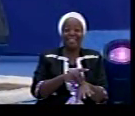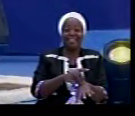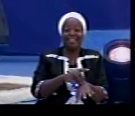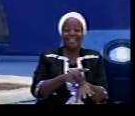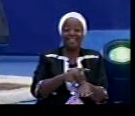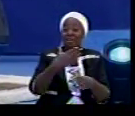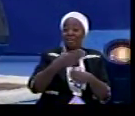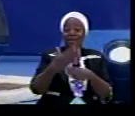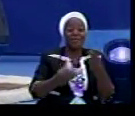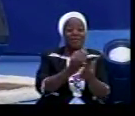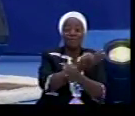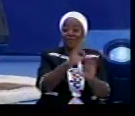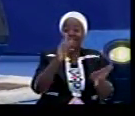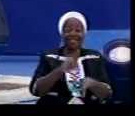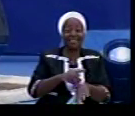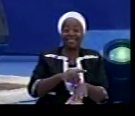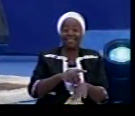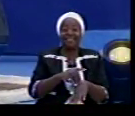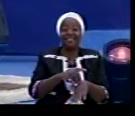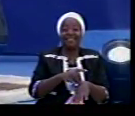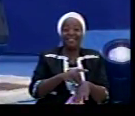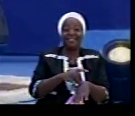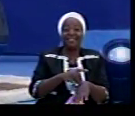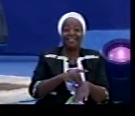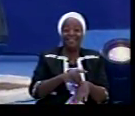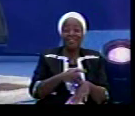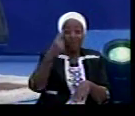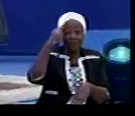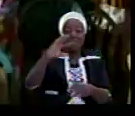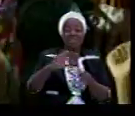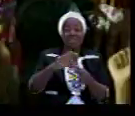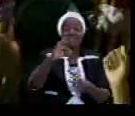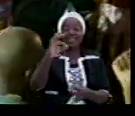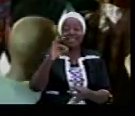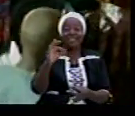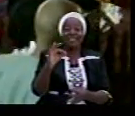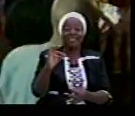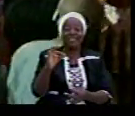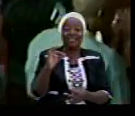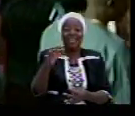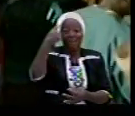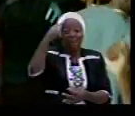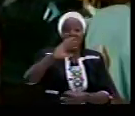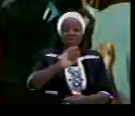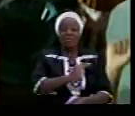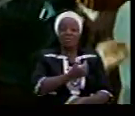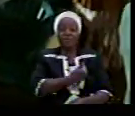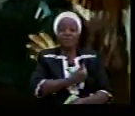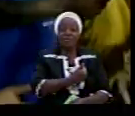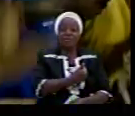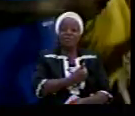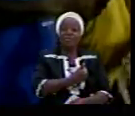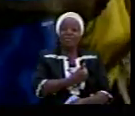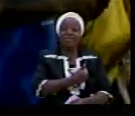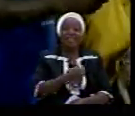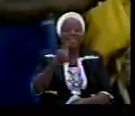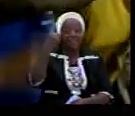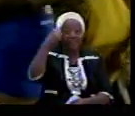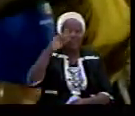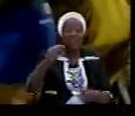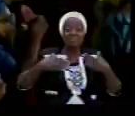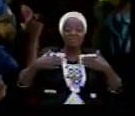Total freedom. For your spirit. For your soul. For your